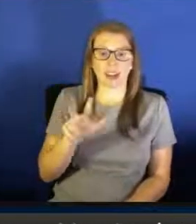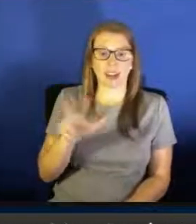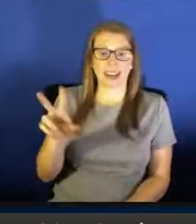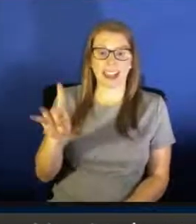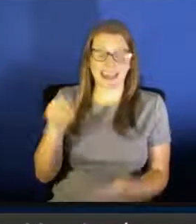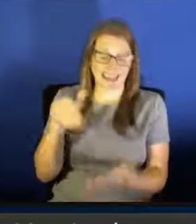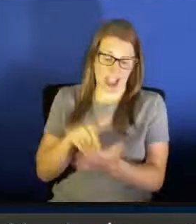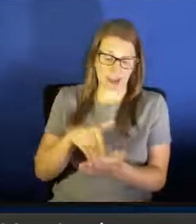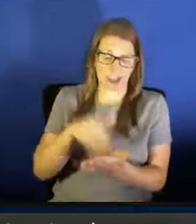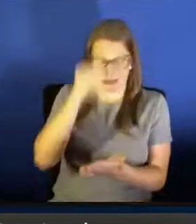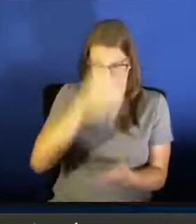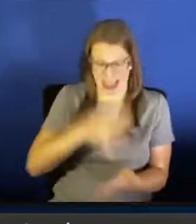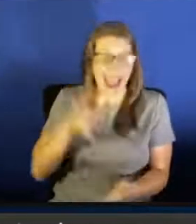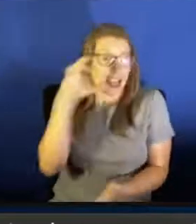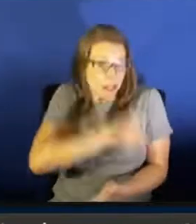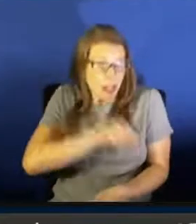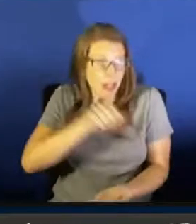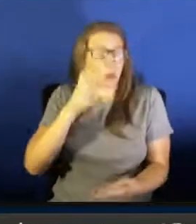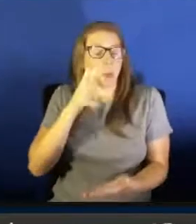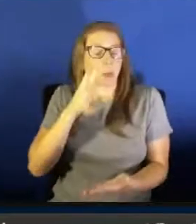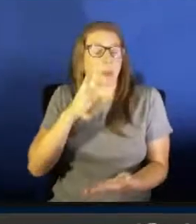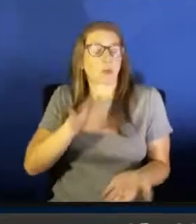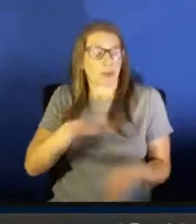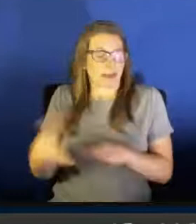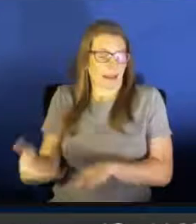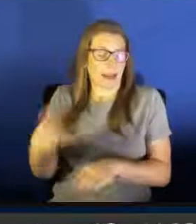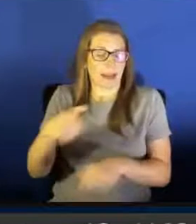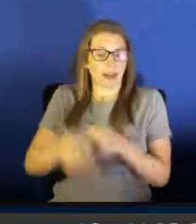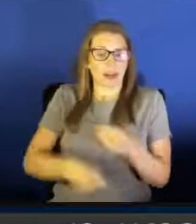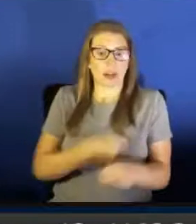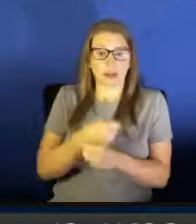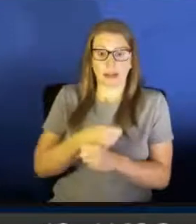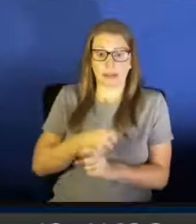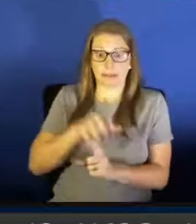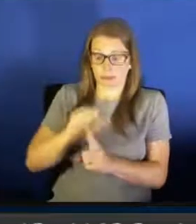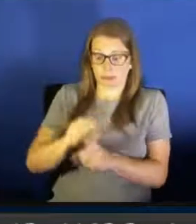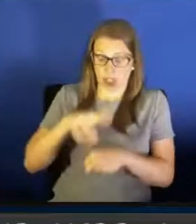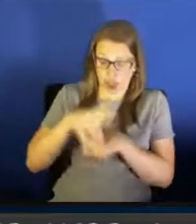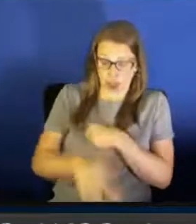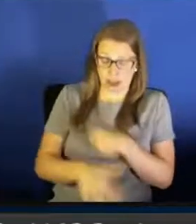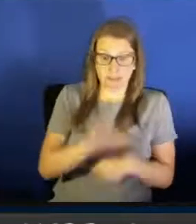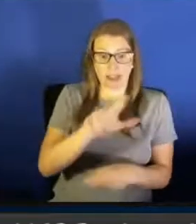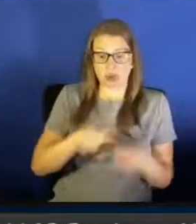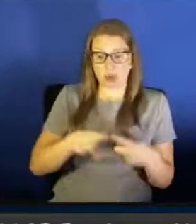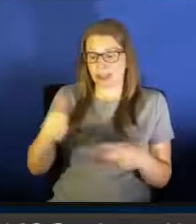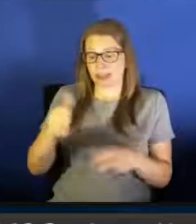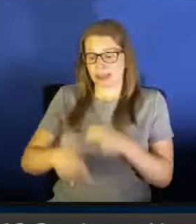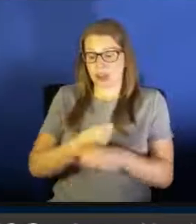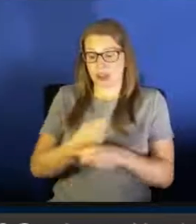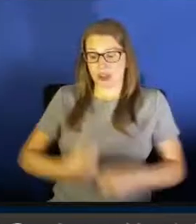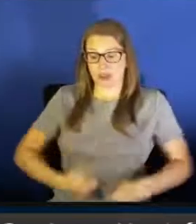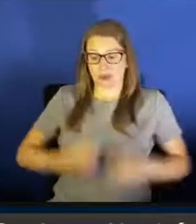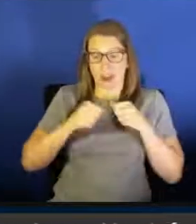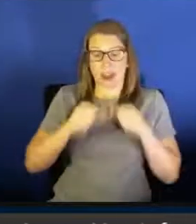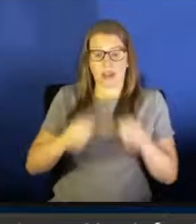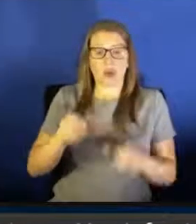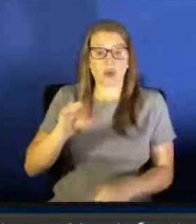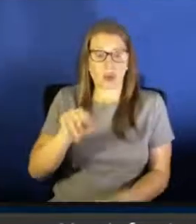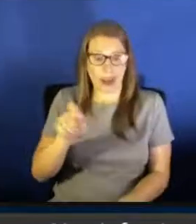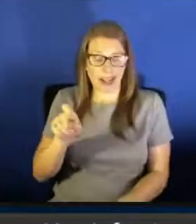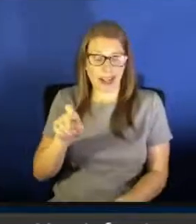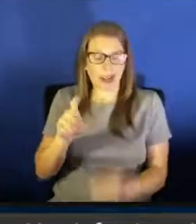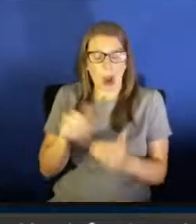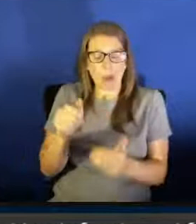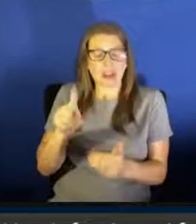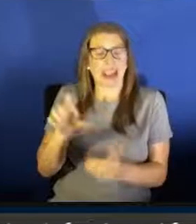in the U.S. this year. And of course, if detected early, that 5 to 10 year survival rate is nearly 100%. So if caught